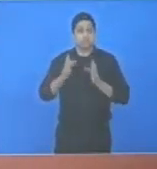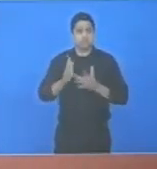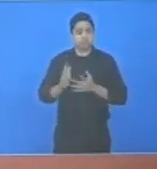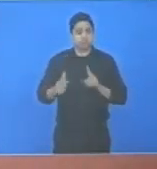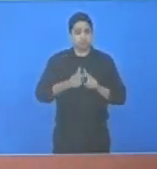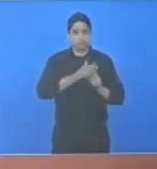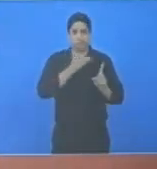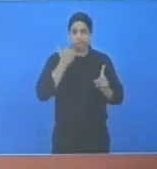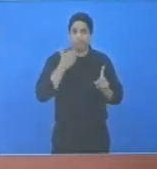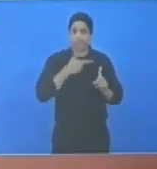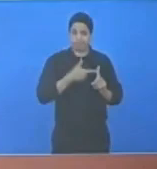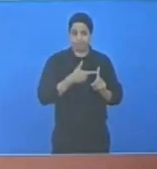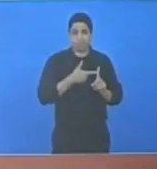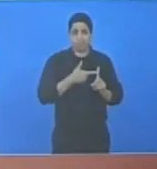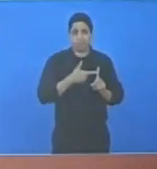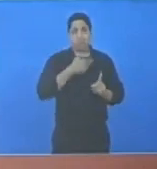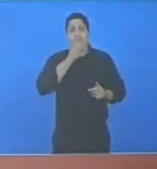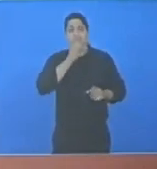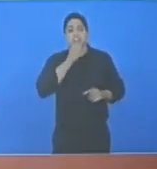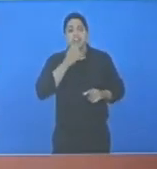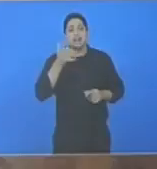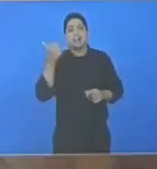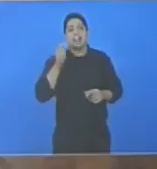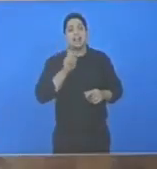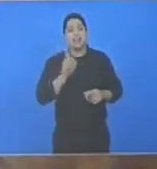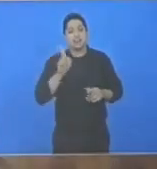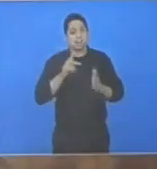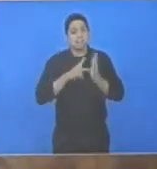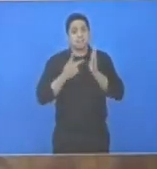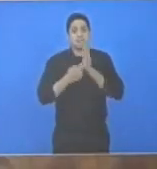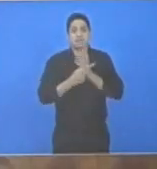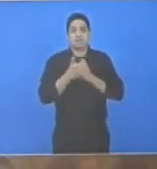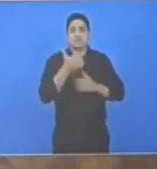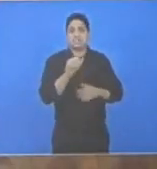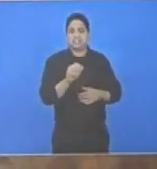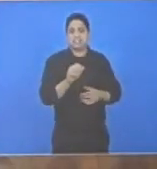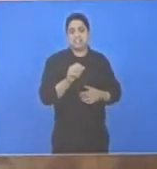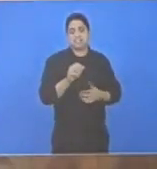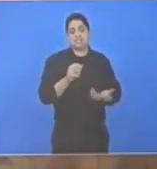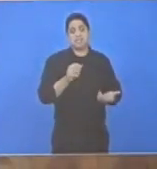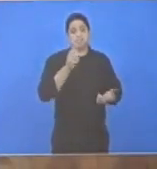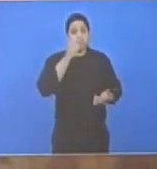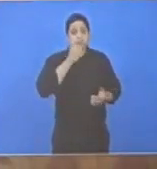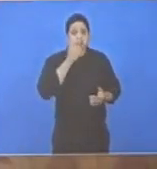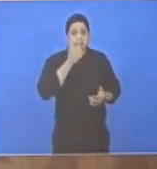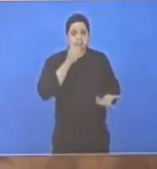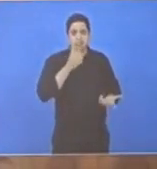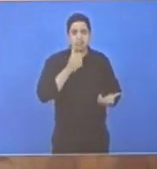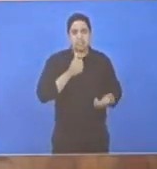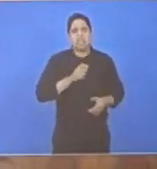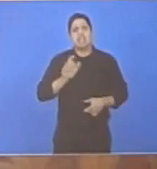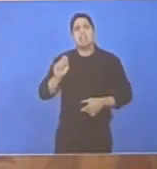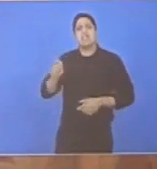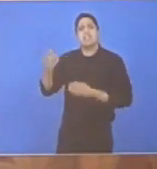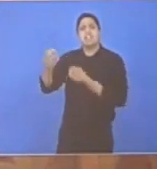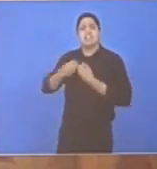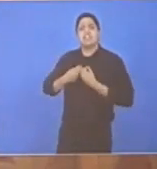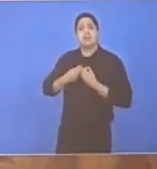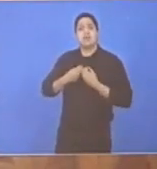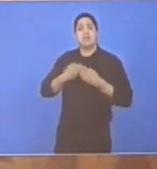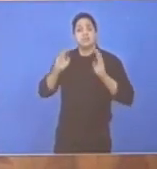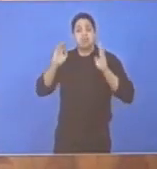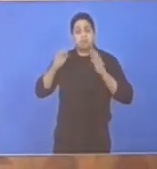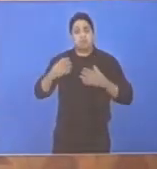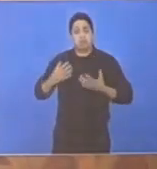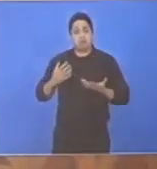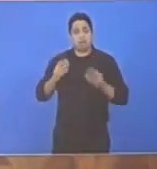At the weddings of the 10 brides, same thing. Who gives the